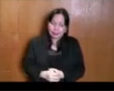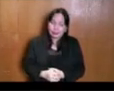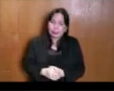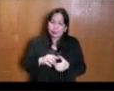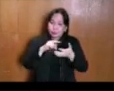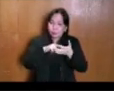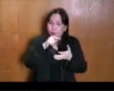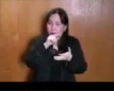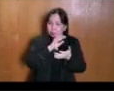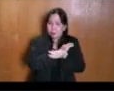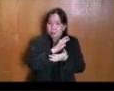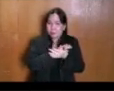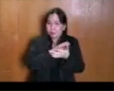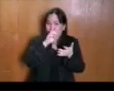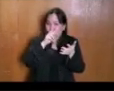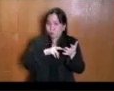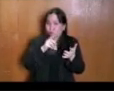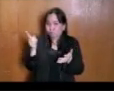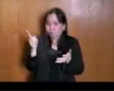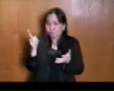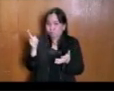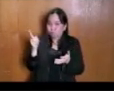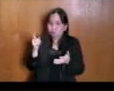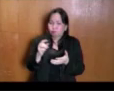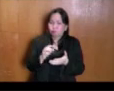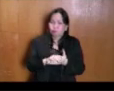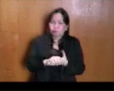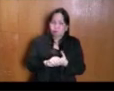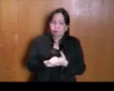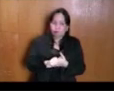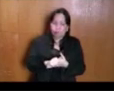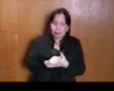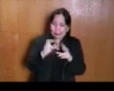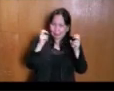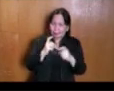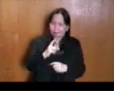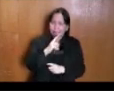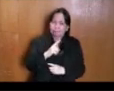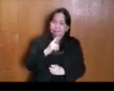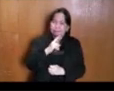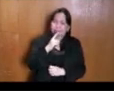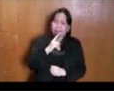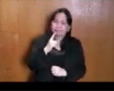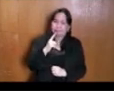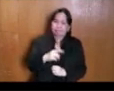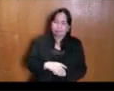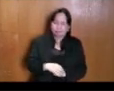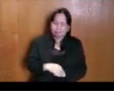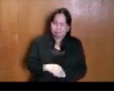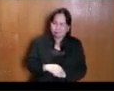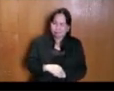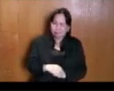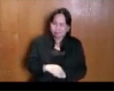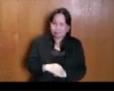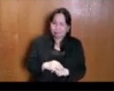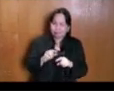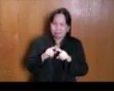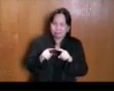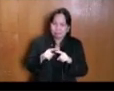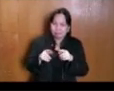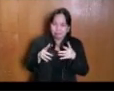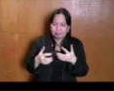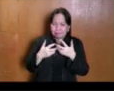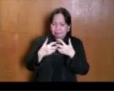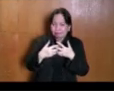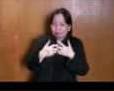check out this paper written by my colleagues at Climate Change AI called Tackling Climate Change with Machine Learning, where they outline all the different ways machine